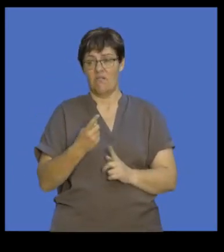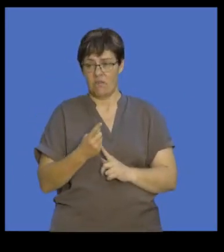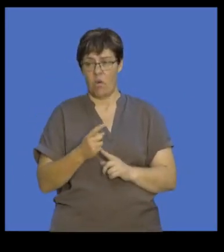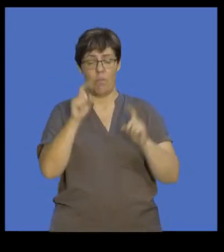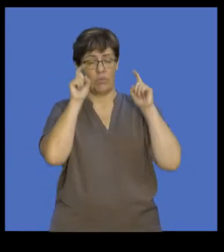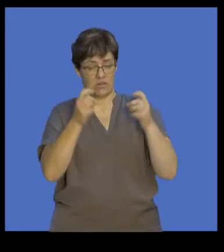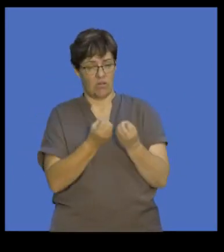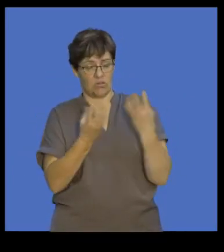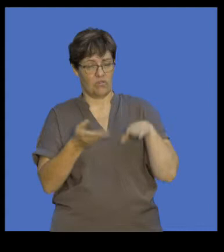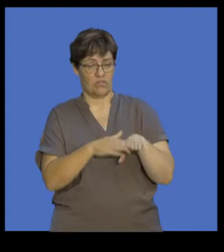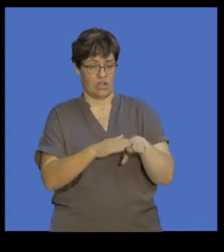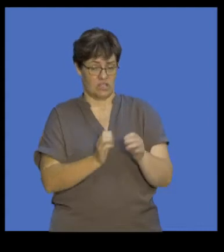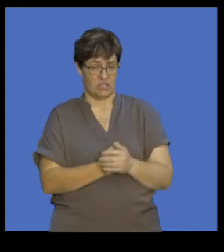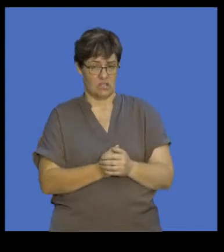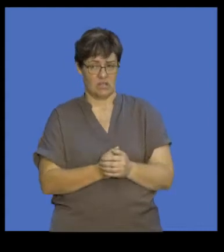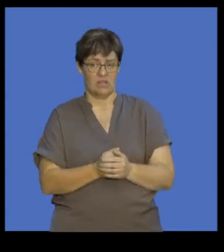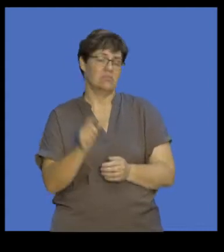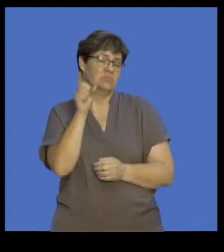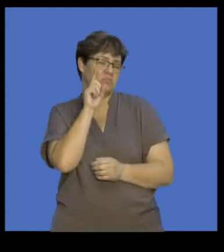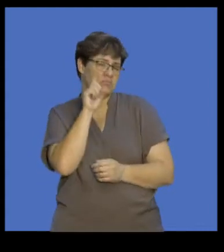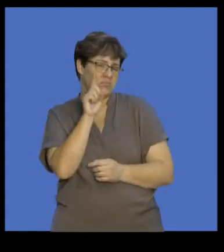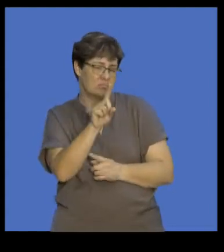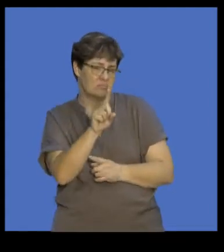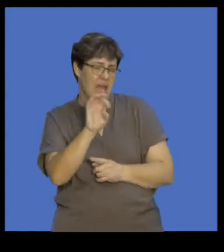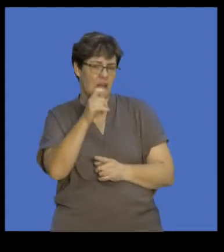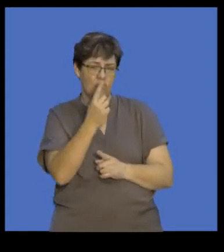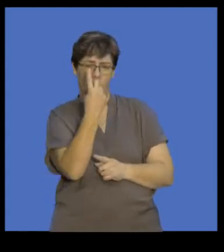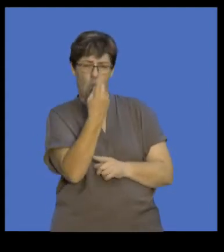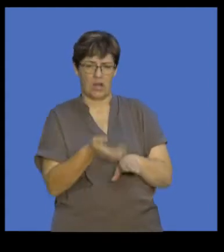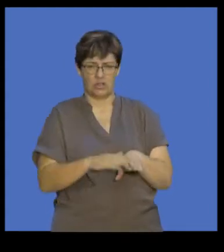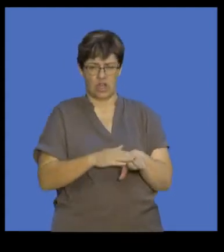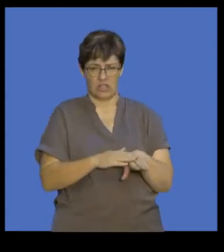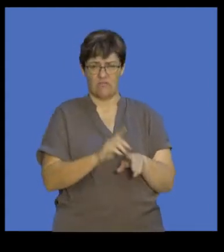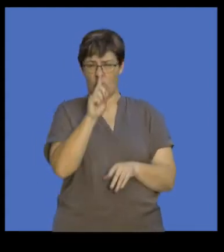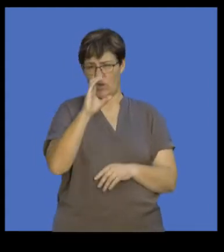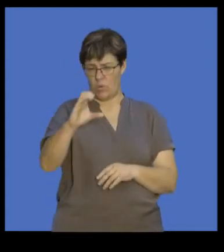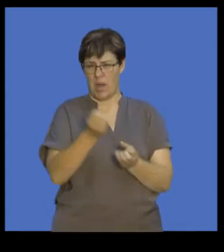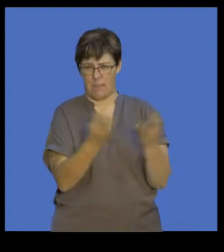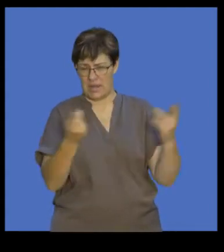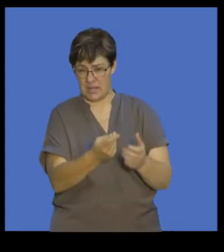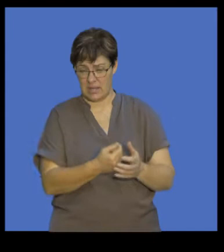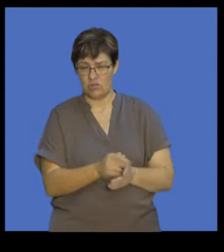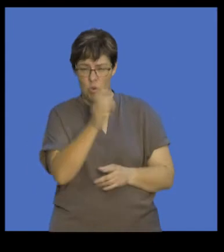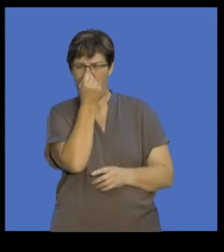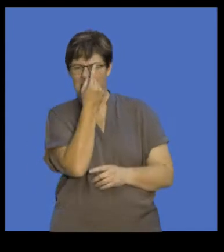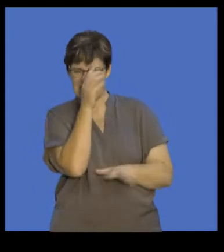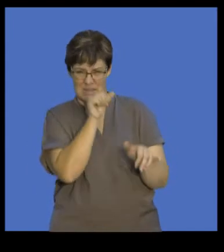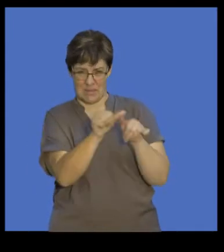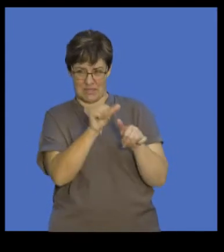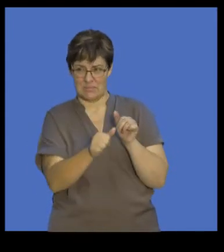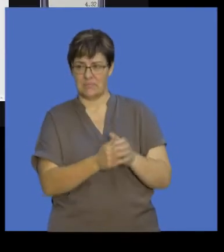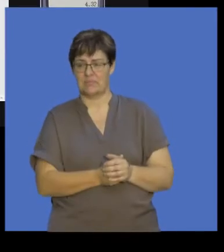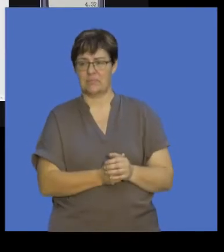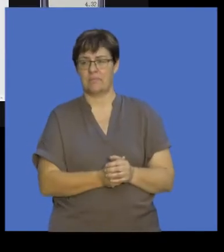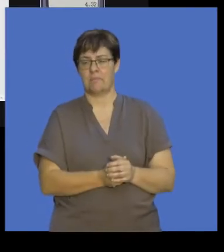as per the principle of quantization of charge. Let's check how many electrons make up a charge of 1 coulomb so that we